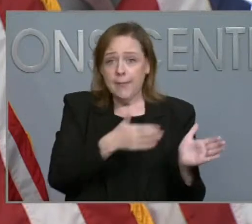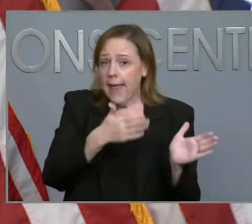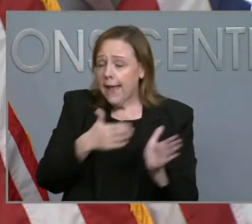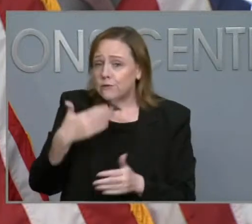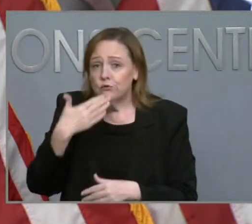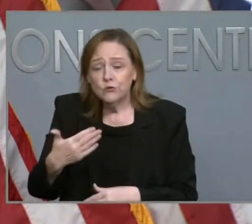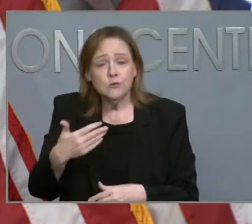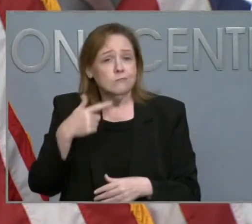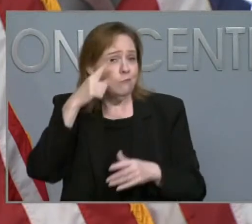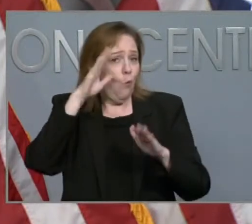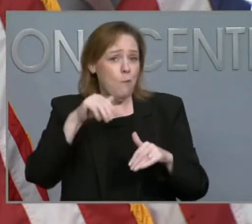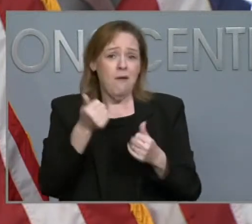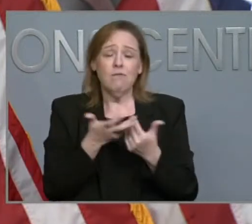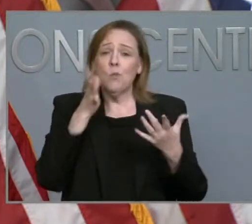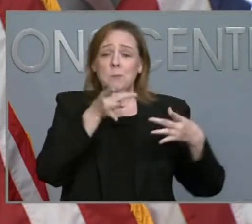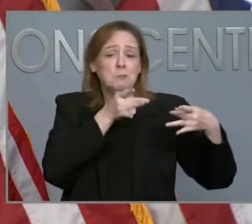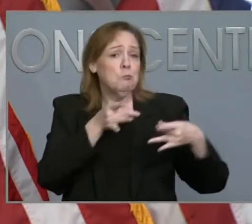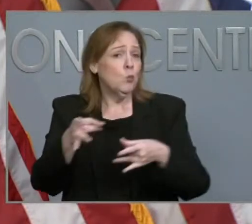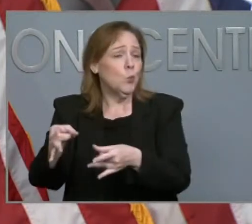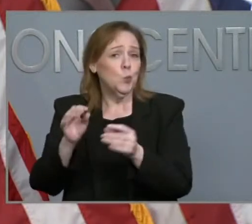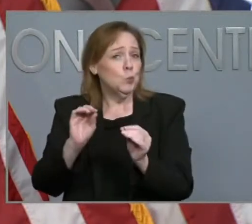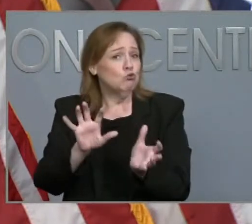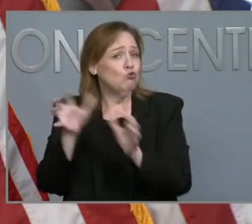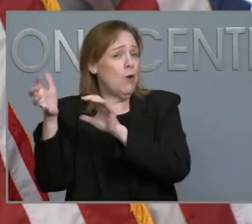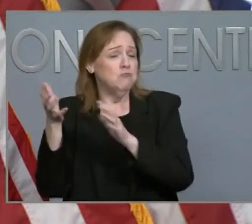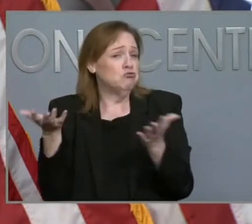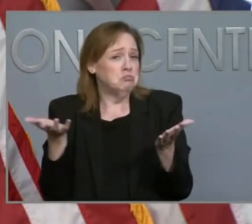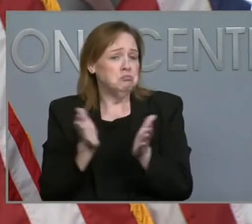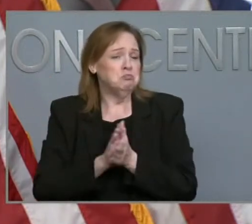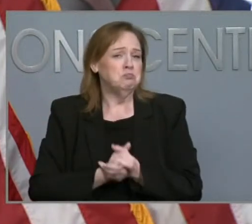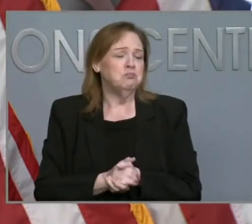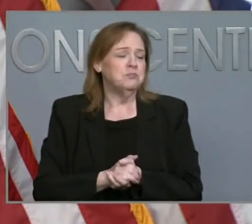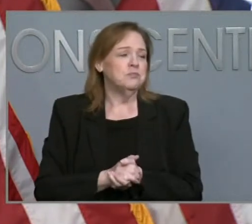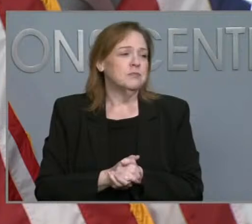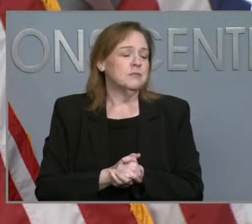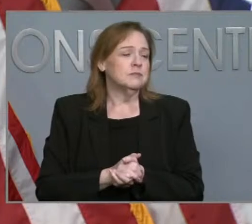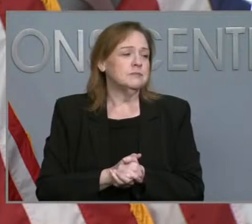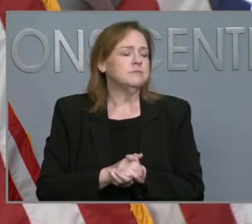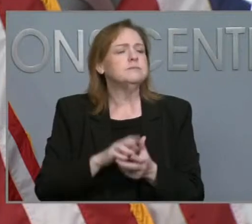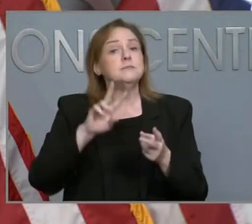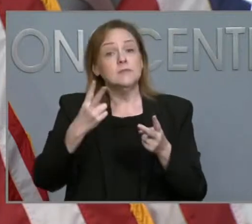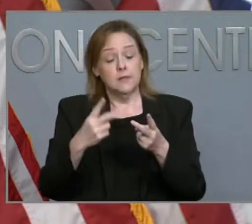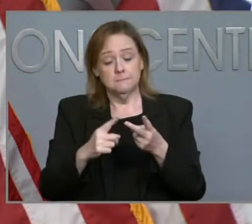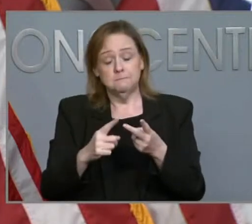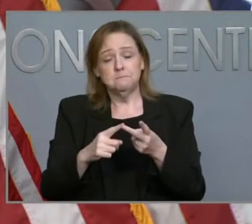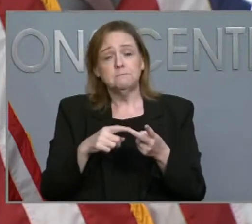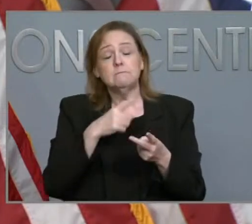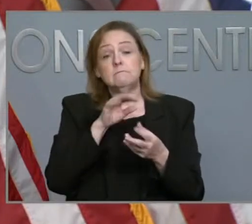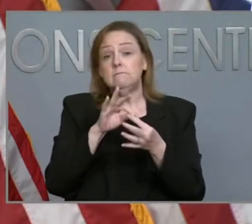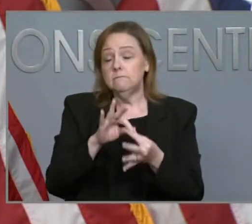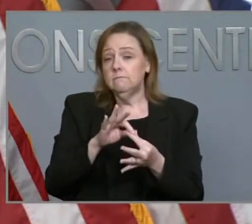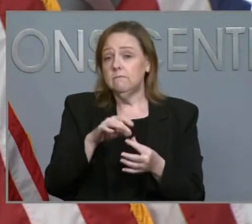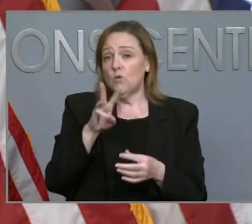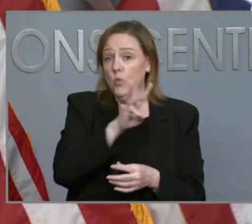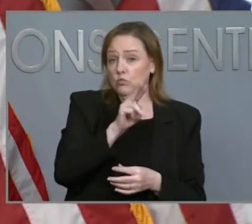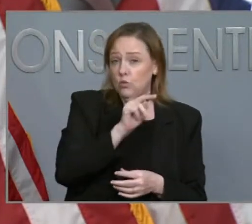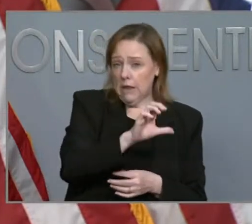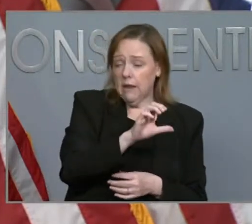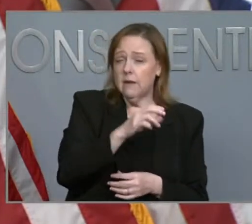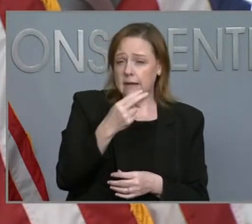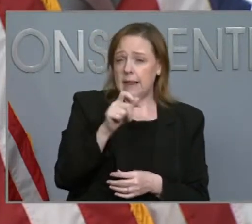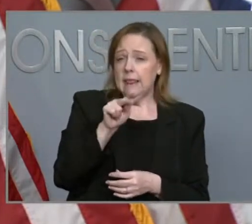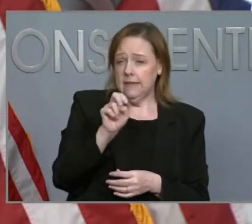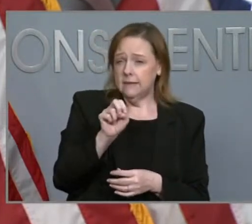further disruptions that could cause any delay. And then in terms of the Helene affected